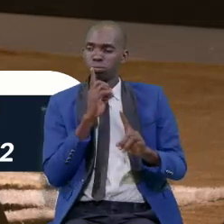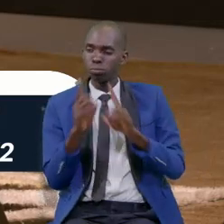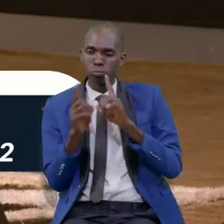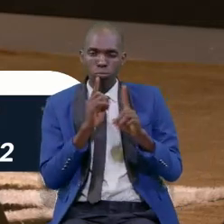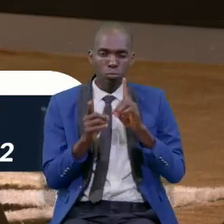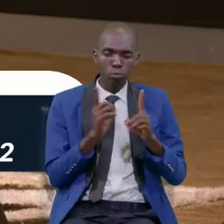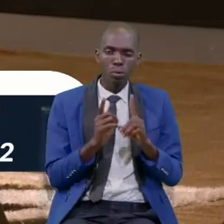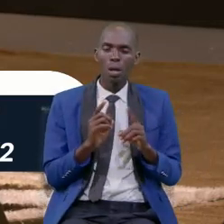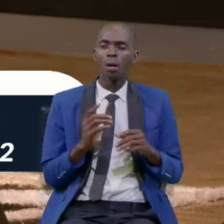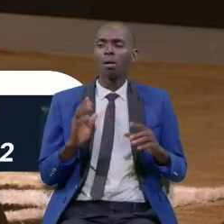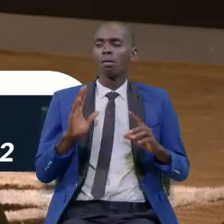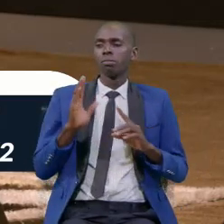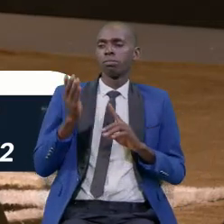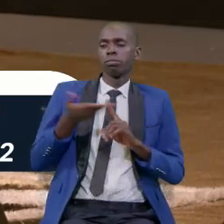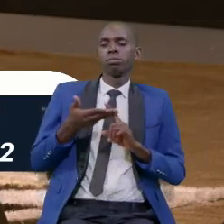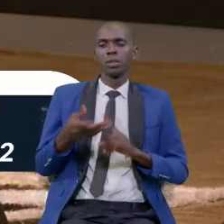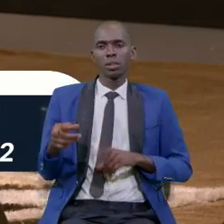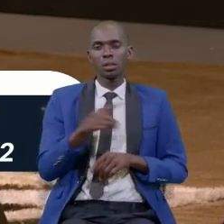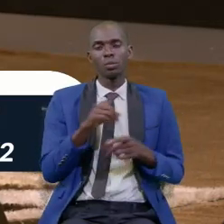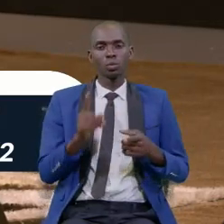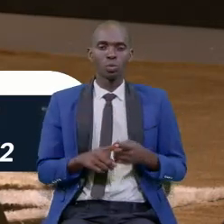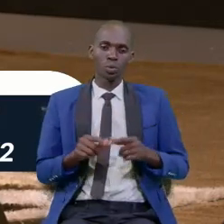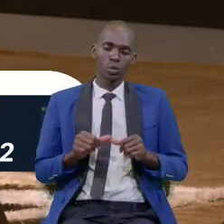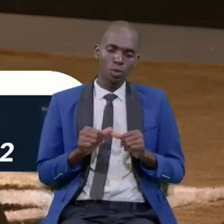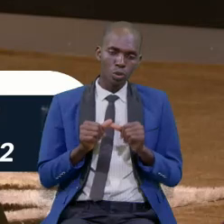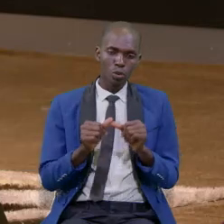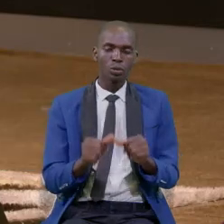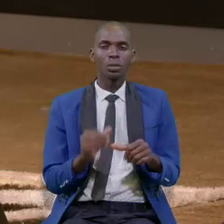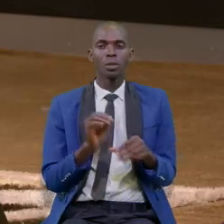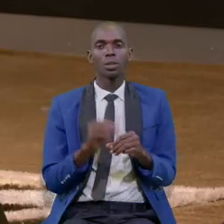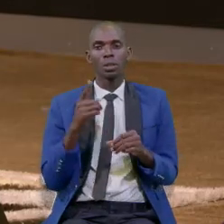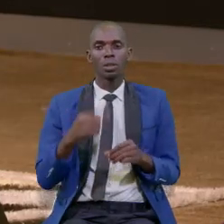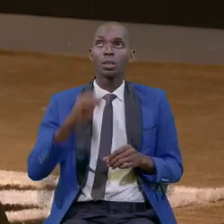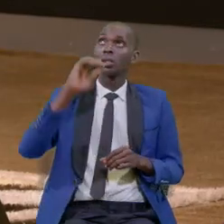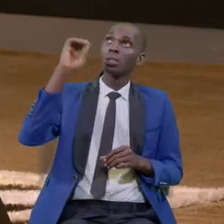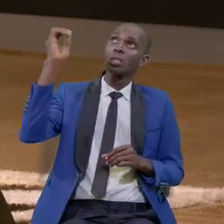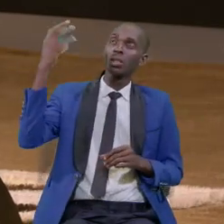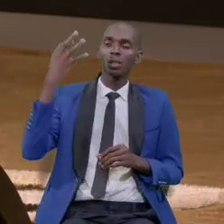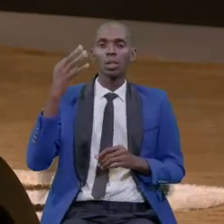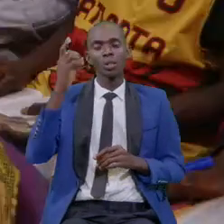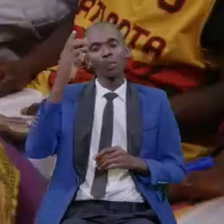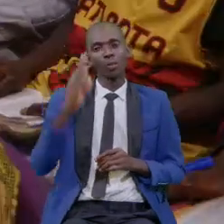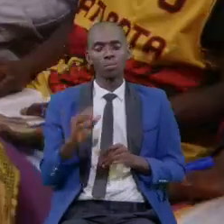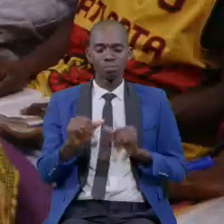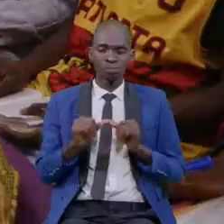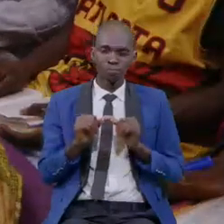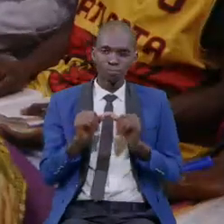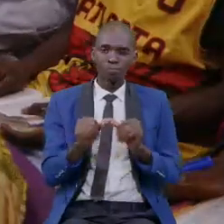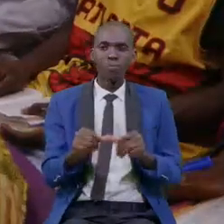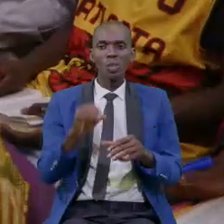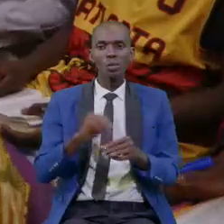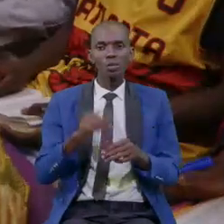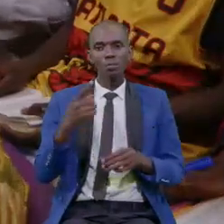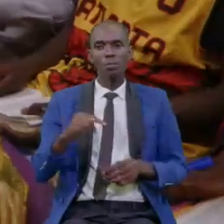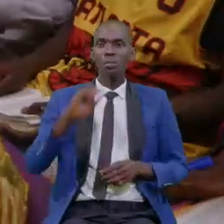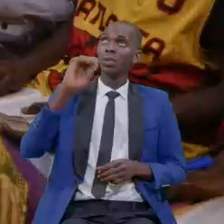persuaded them to continue in the grace of God." Continue in the